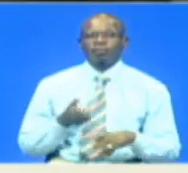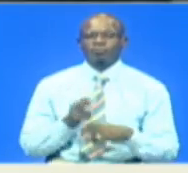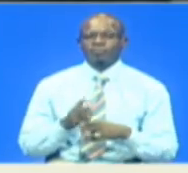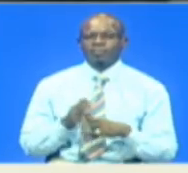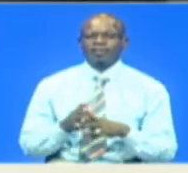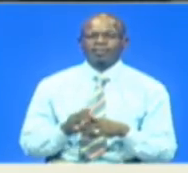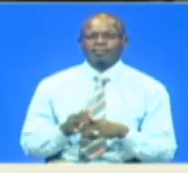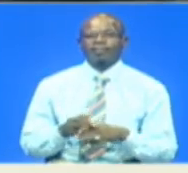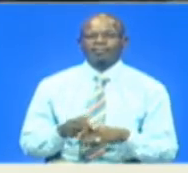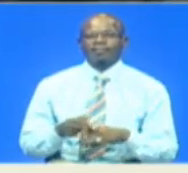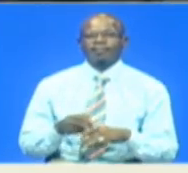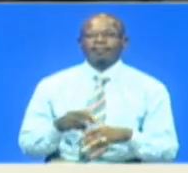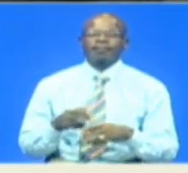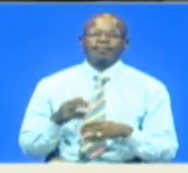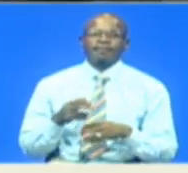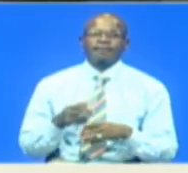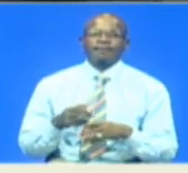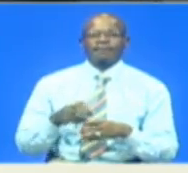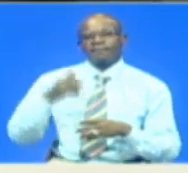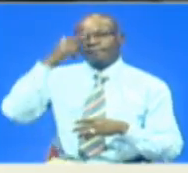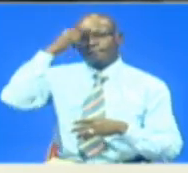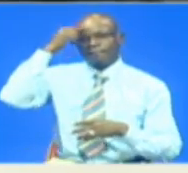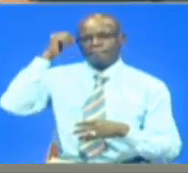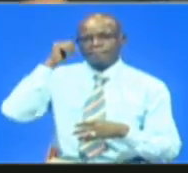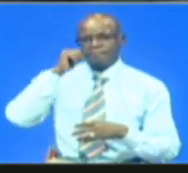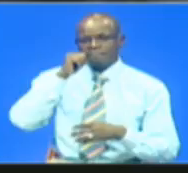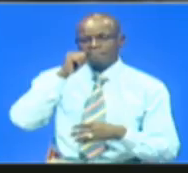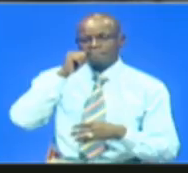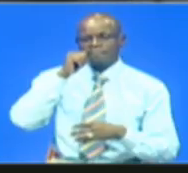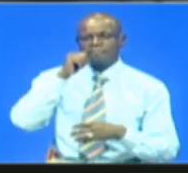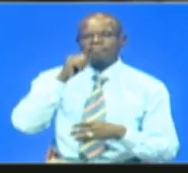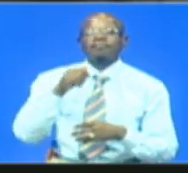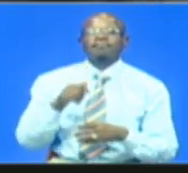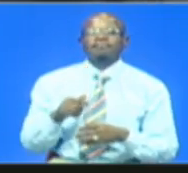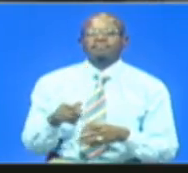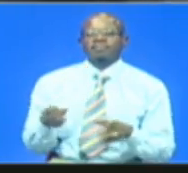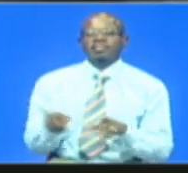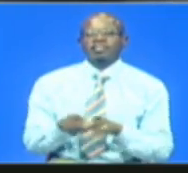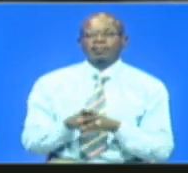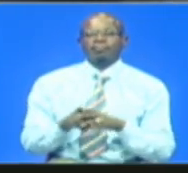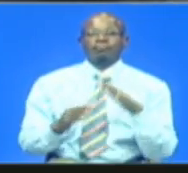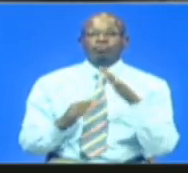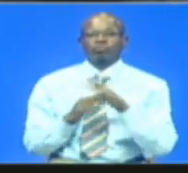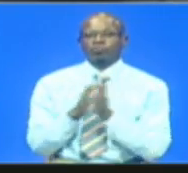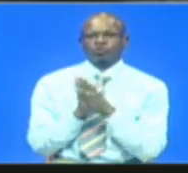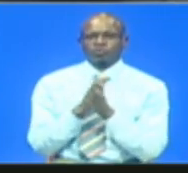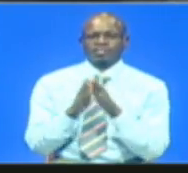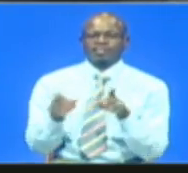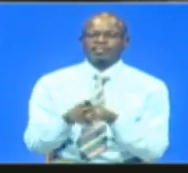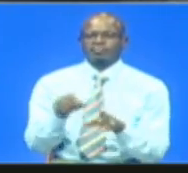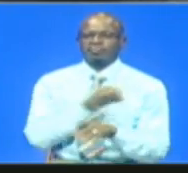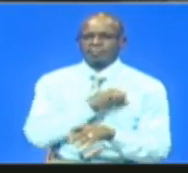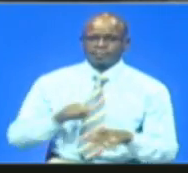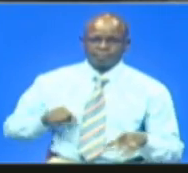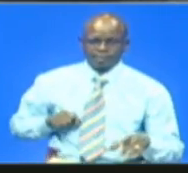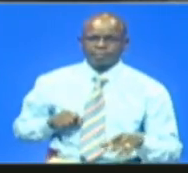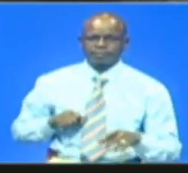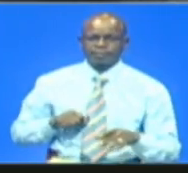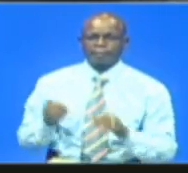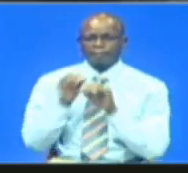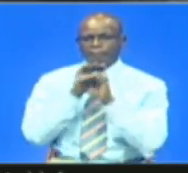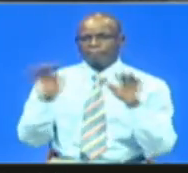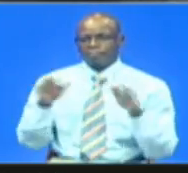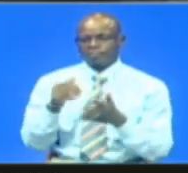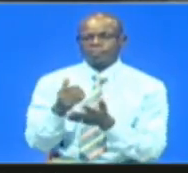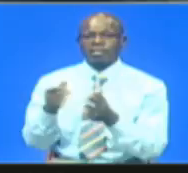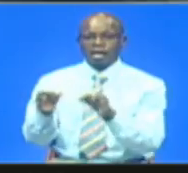sign language interpreter is Rafael Mbalo. To our top story, and the Senate Public Accounts Committee has ordered the Auditor